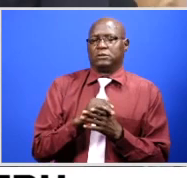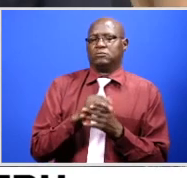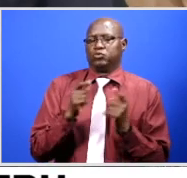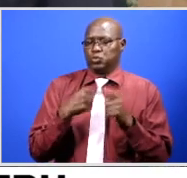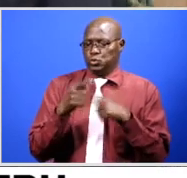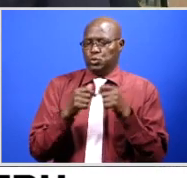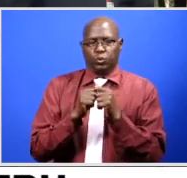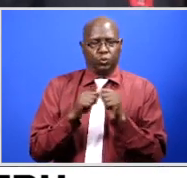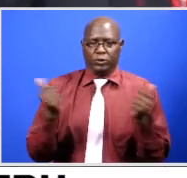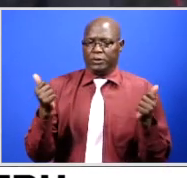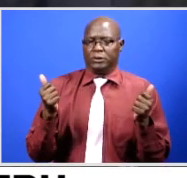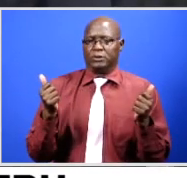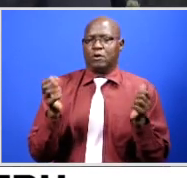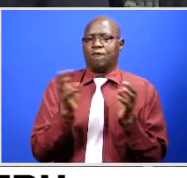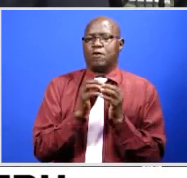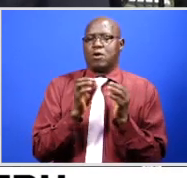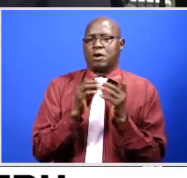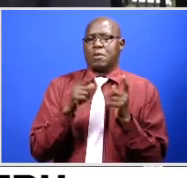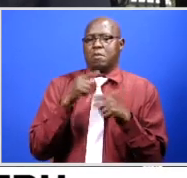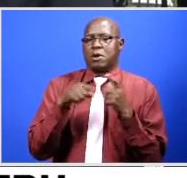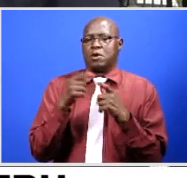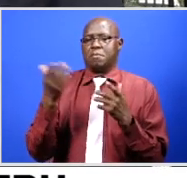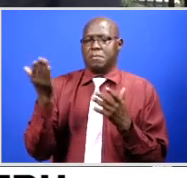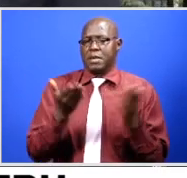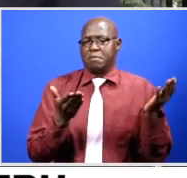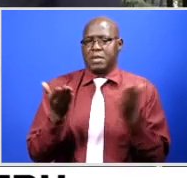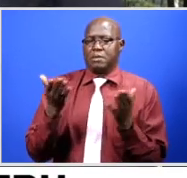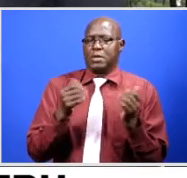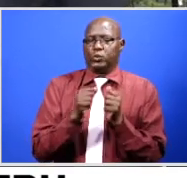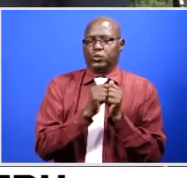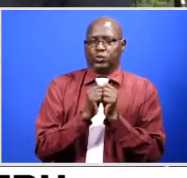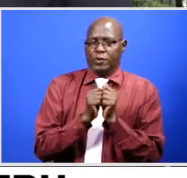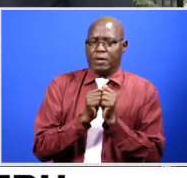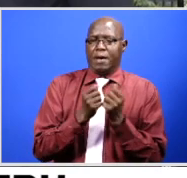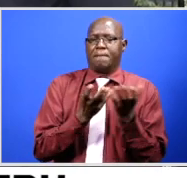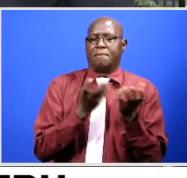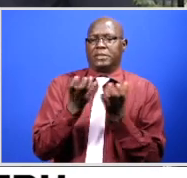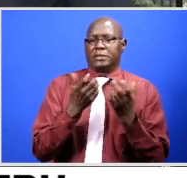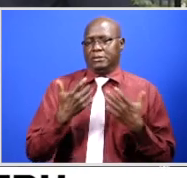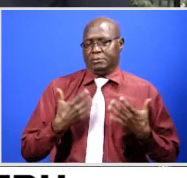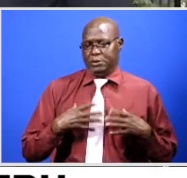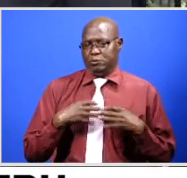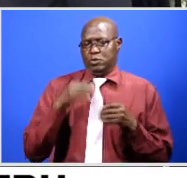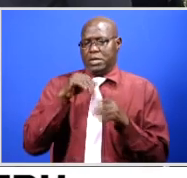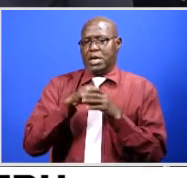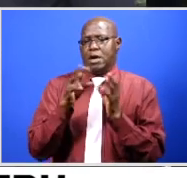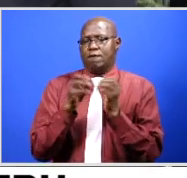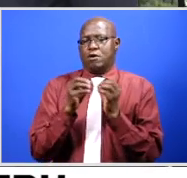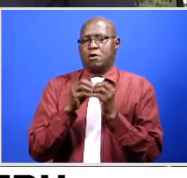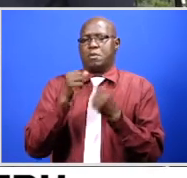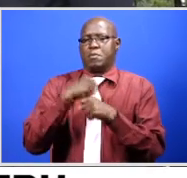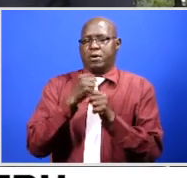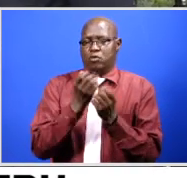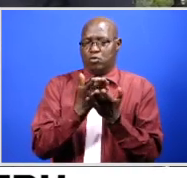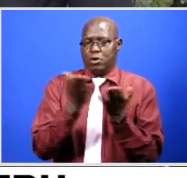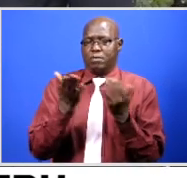well. And the forum is about bringing together business people in a forum that will cause them to sharpen each